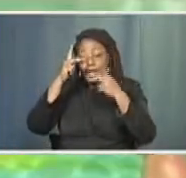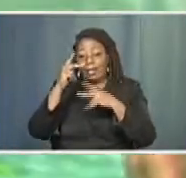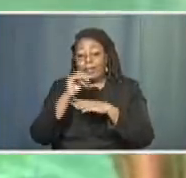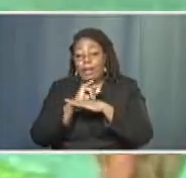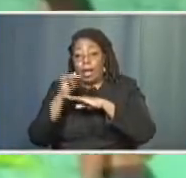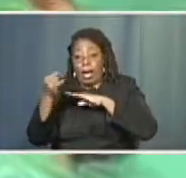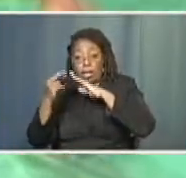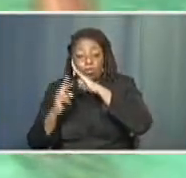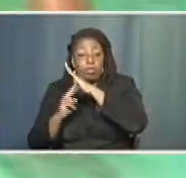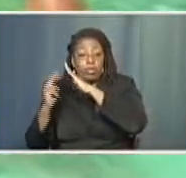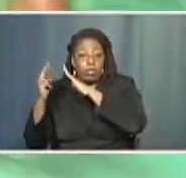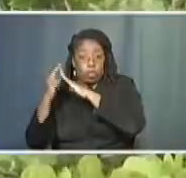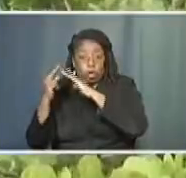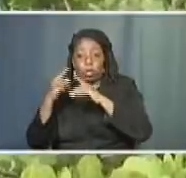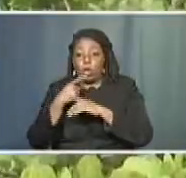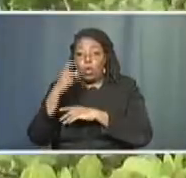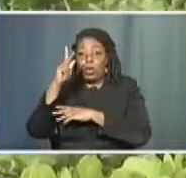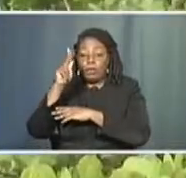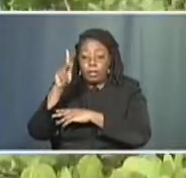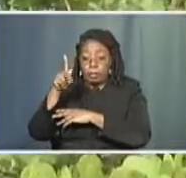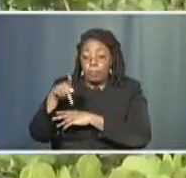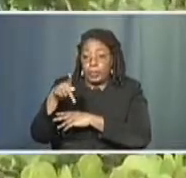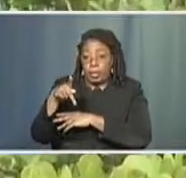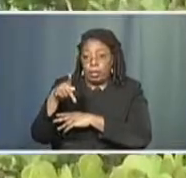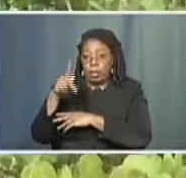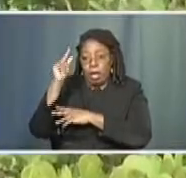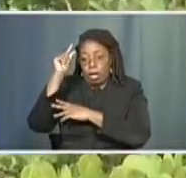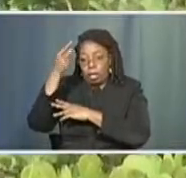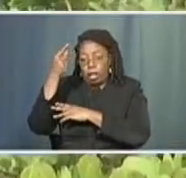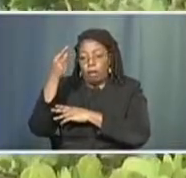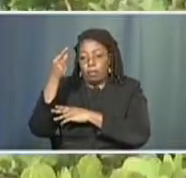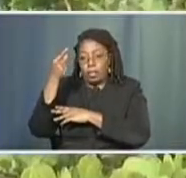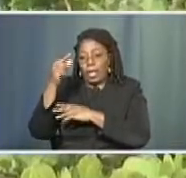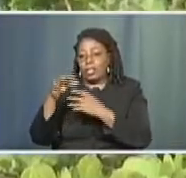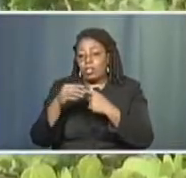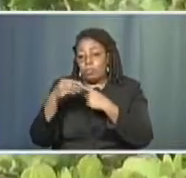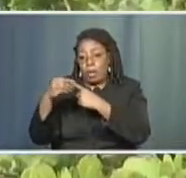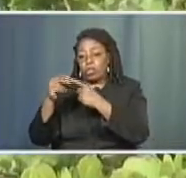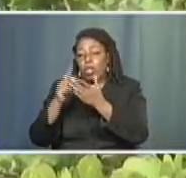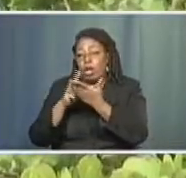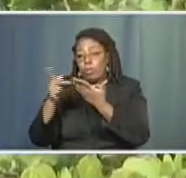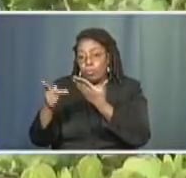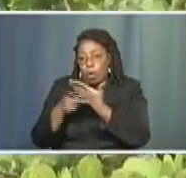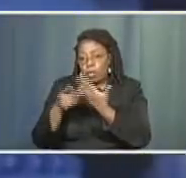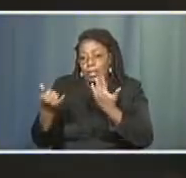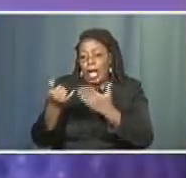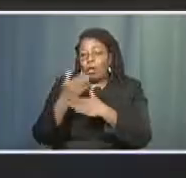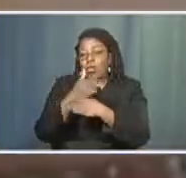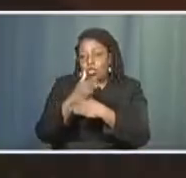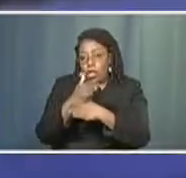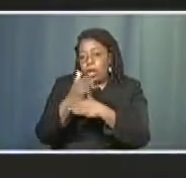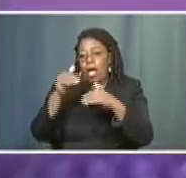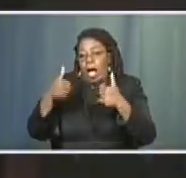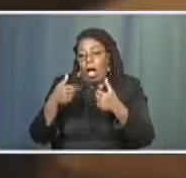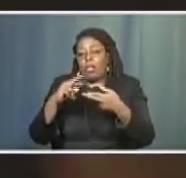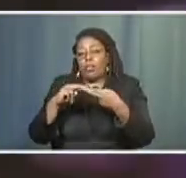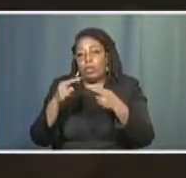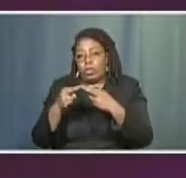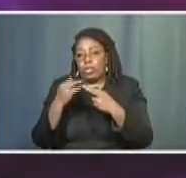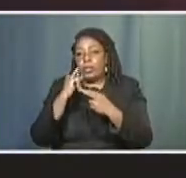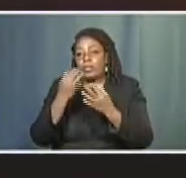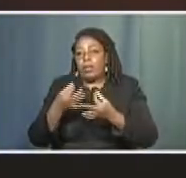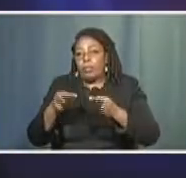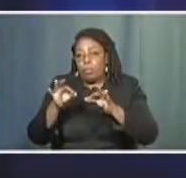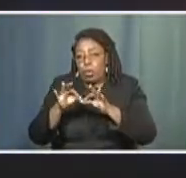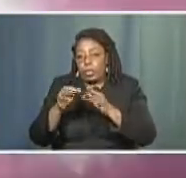Resort, whose Senior Vice President of Government Affairs and Special Projects, Vaughn Roberts, shares why the relationship is so important.